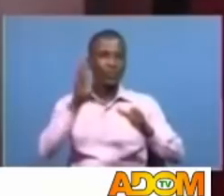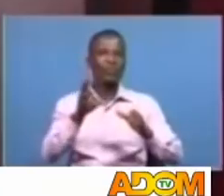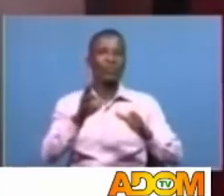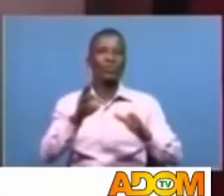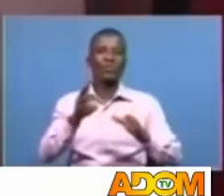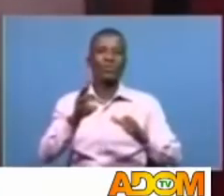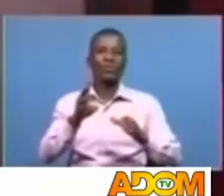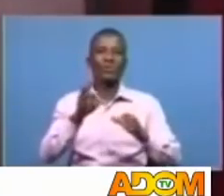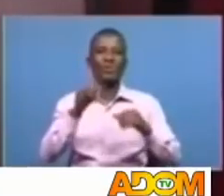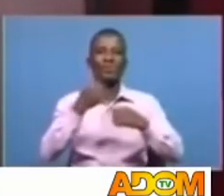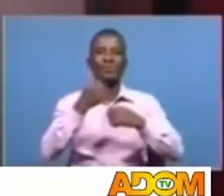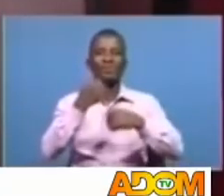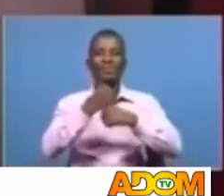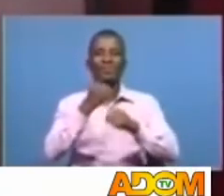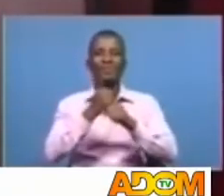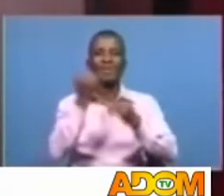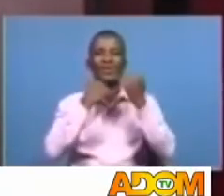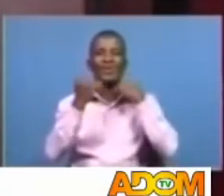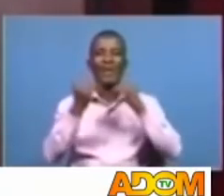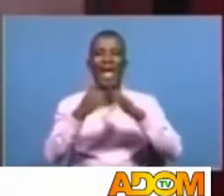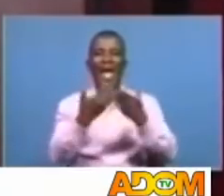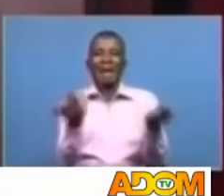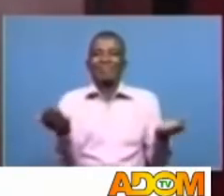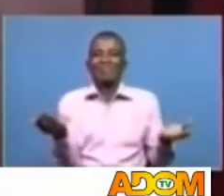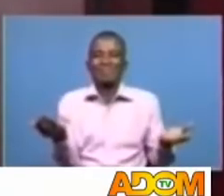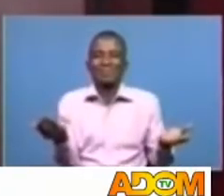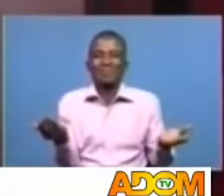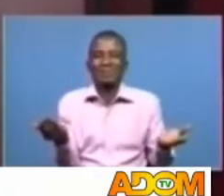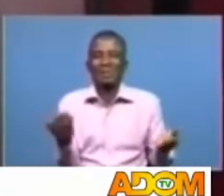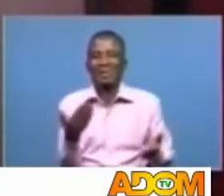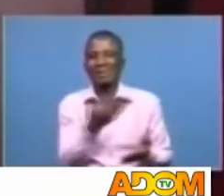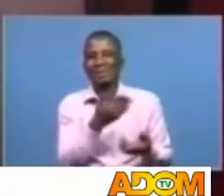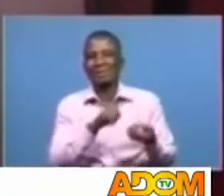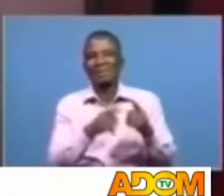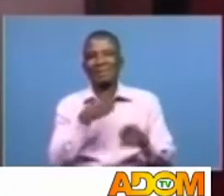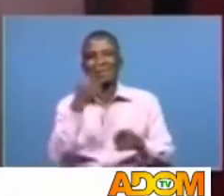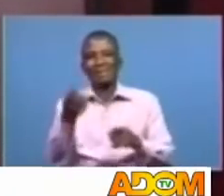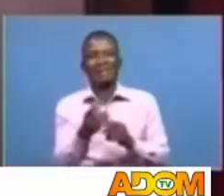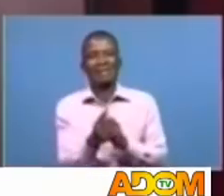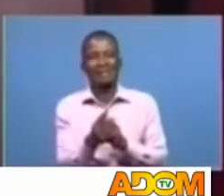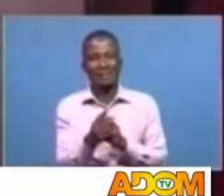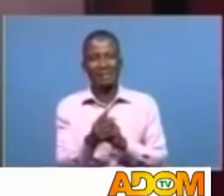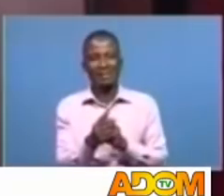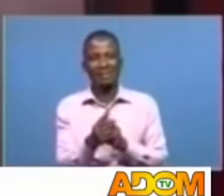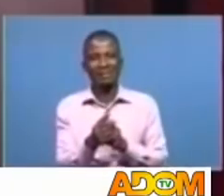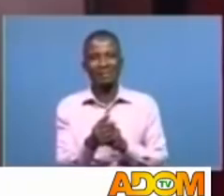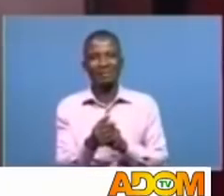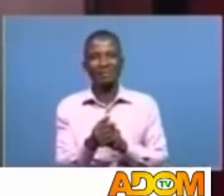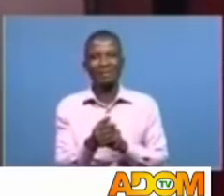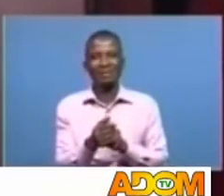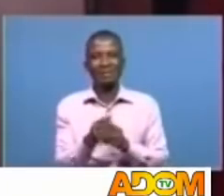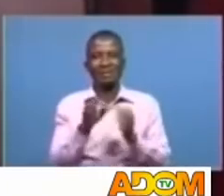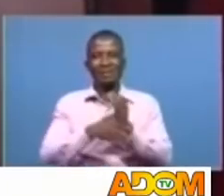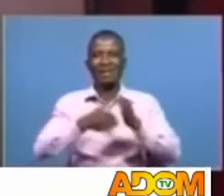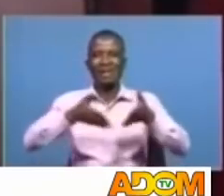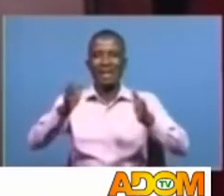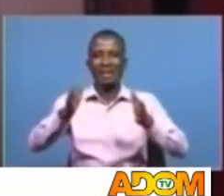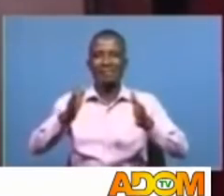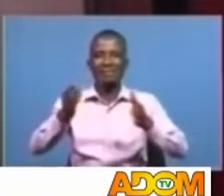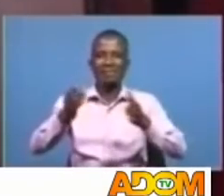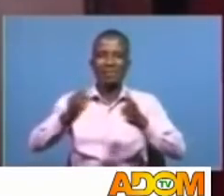had committed a fundamental error by allowing a subsidiary legislation to